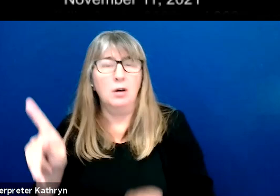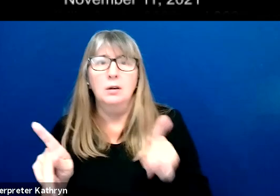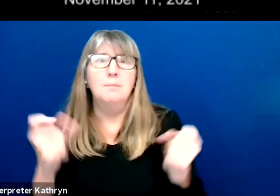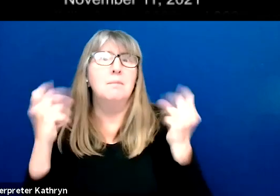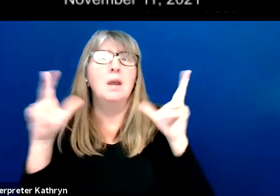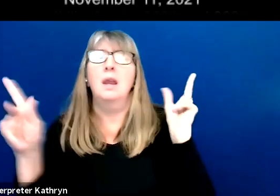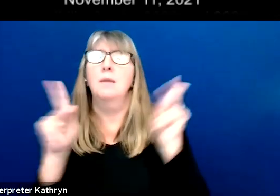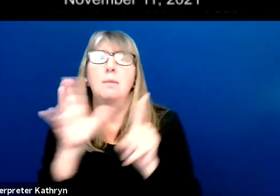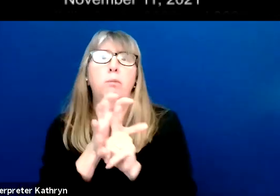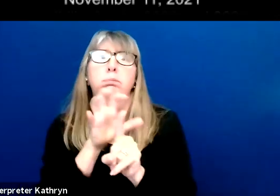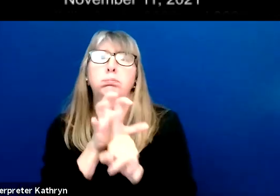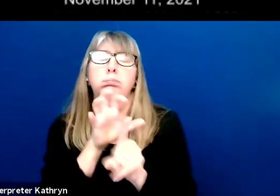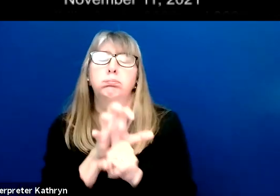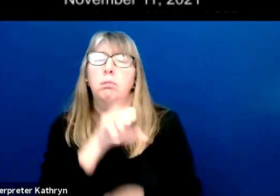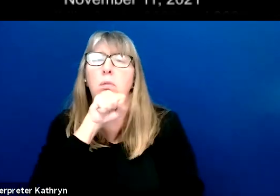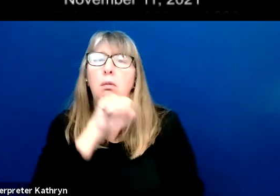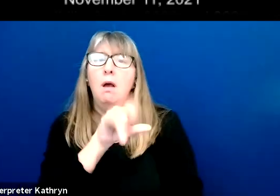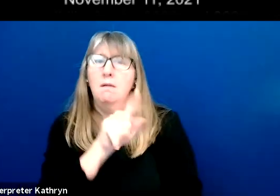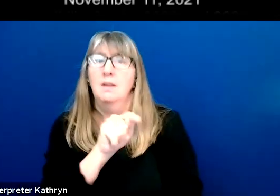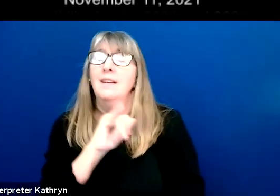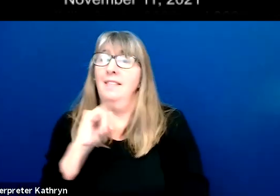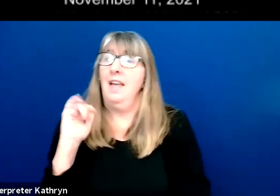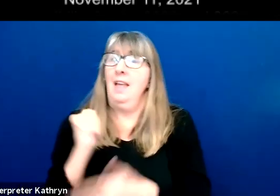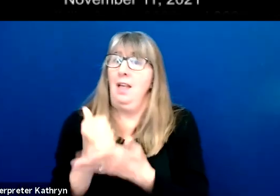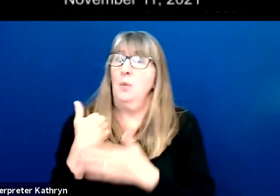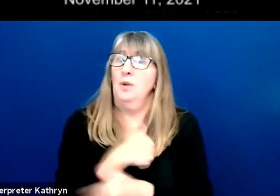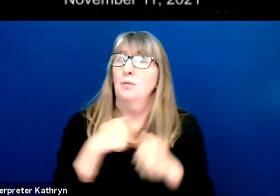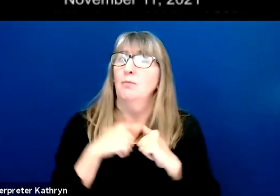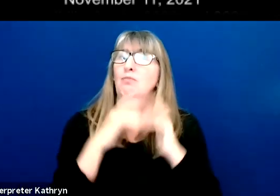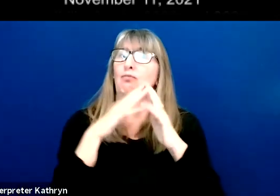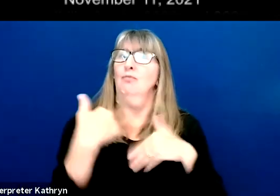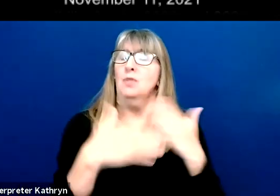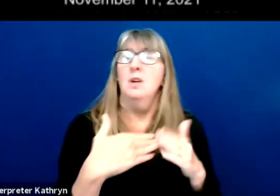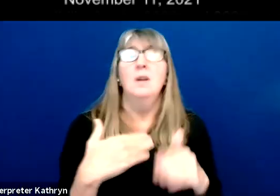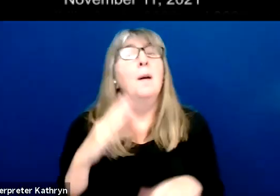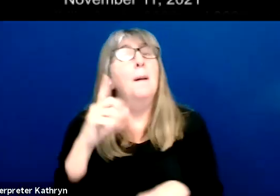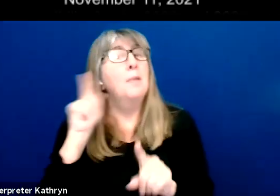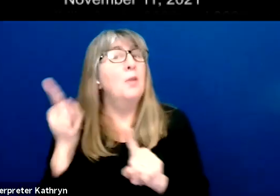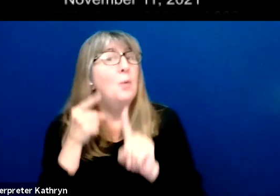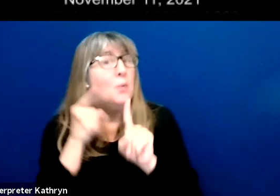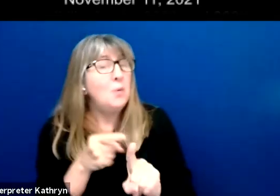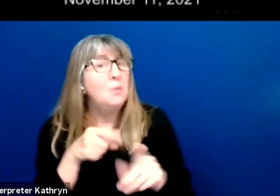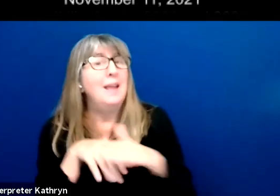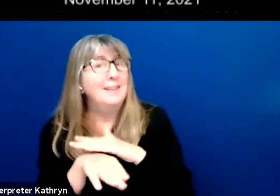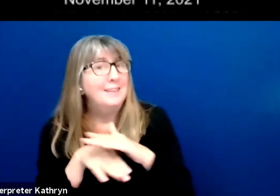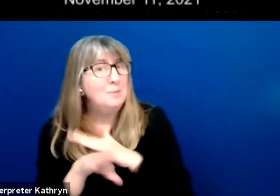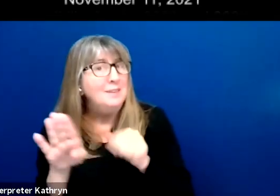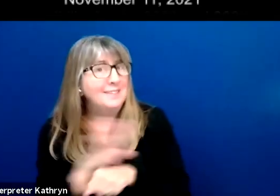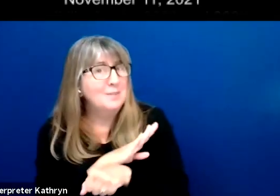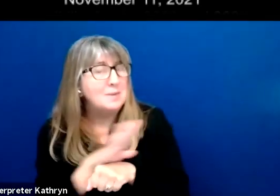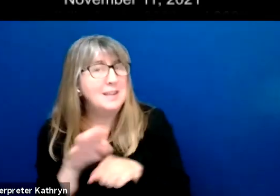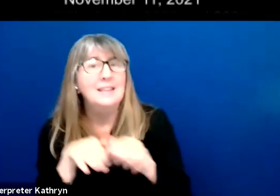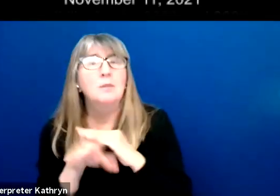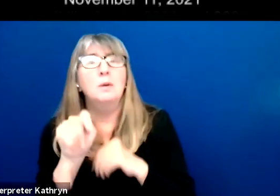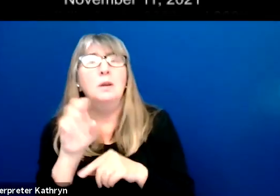butter. But it was actually started as an accessibility company, and the accessibility tools that we made were the